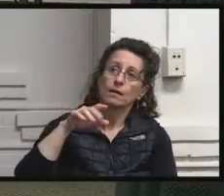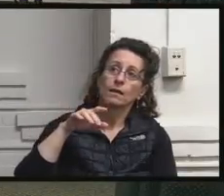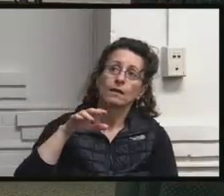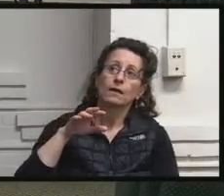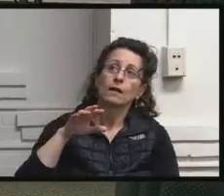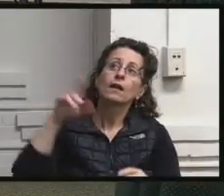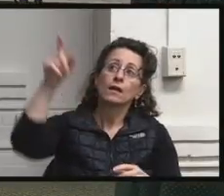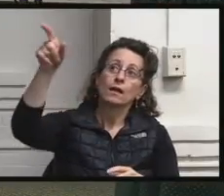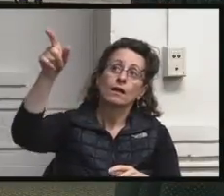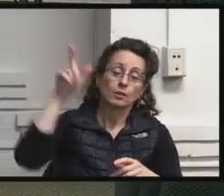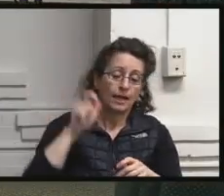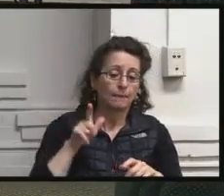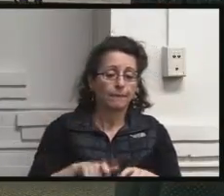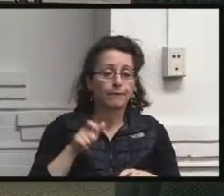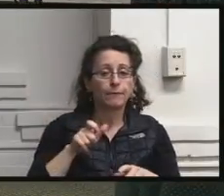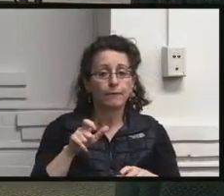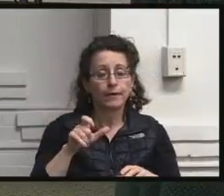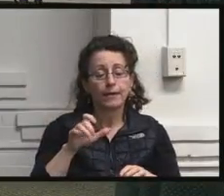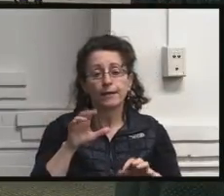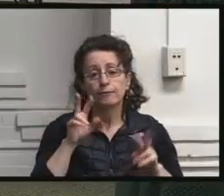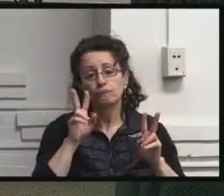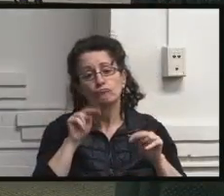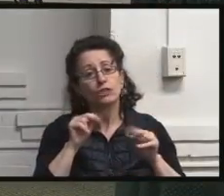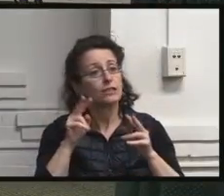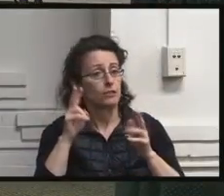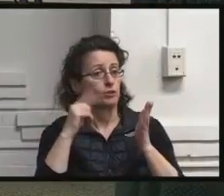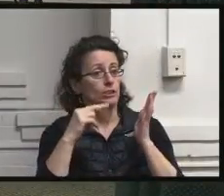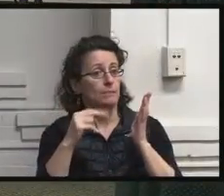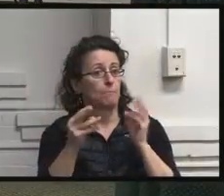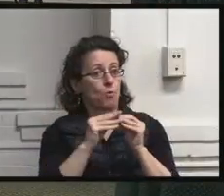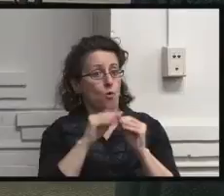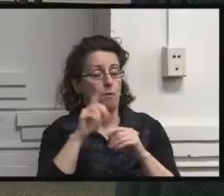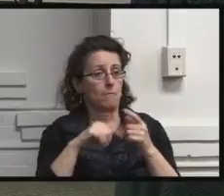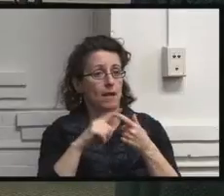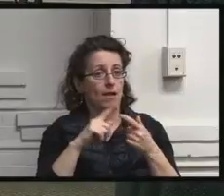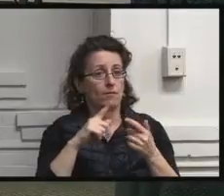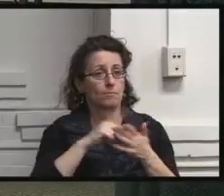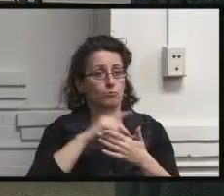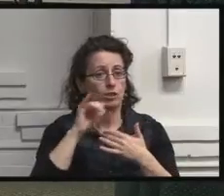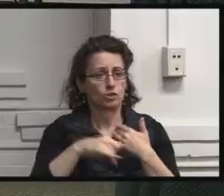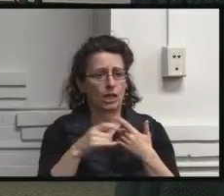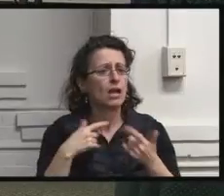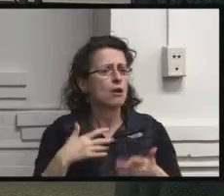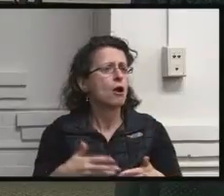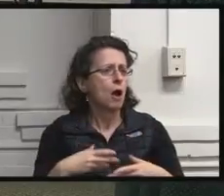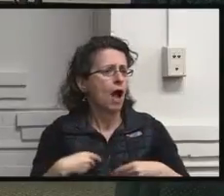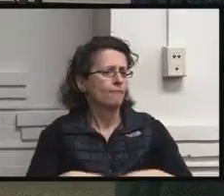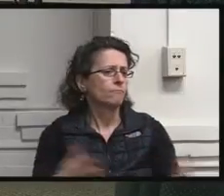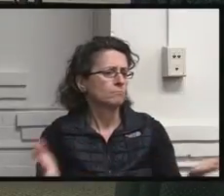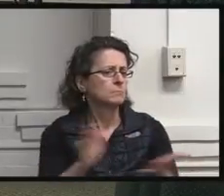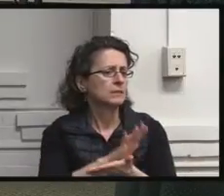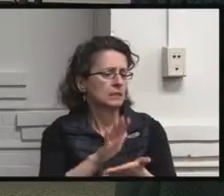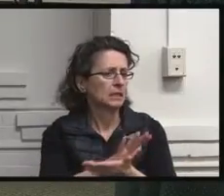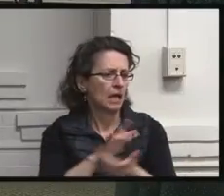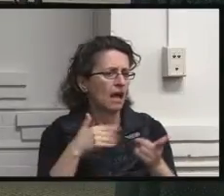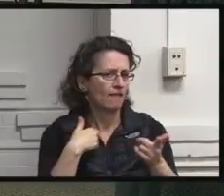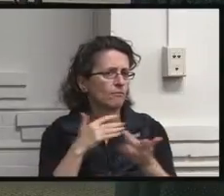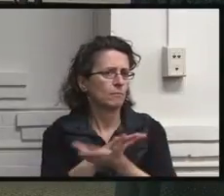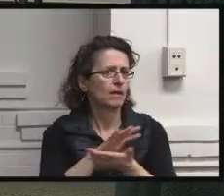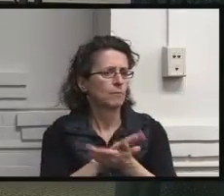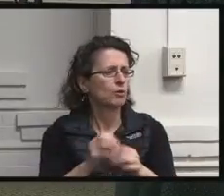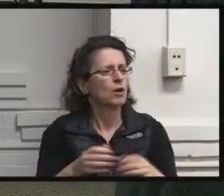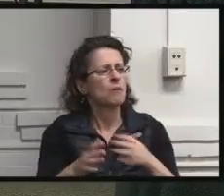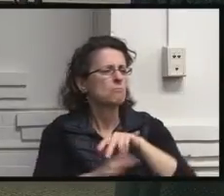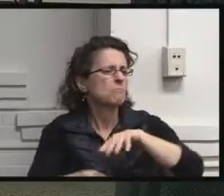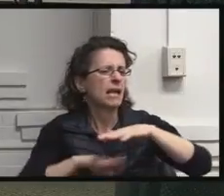find more information for the project. We also brought, I think it's 20 fact sheets that kind of have the basic